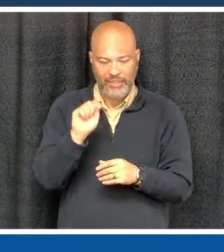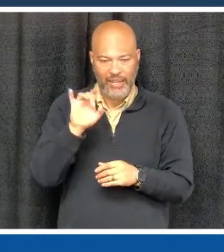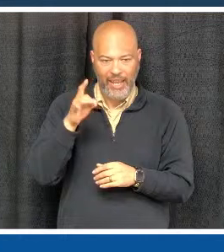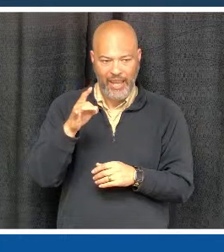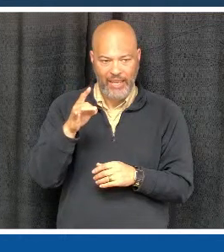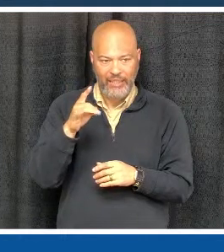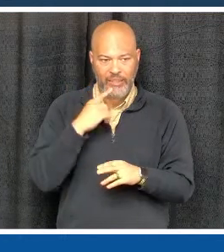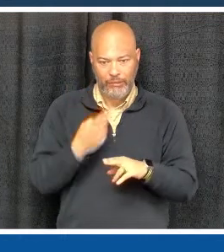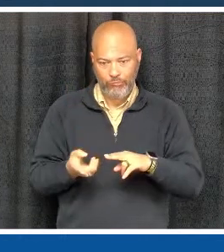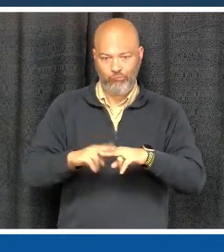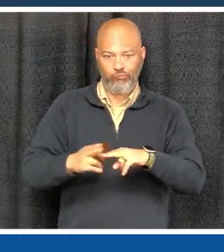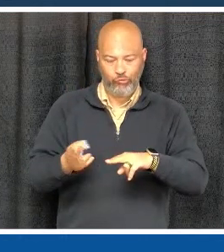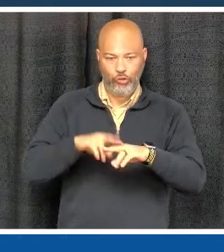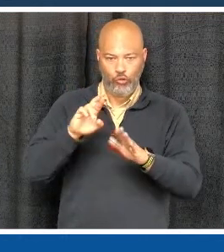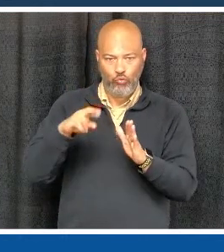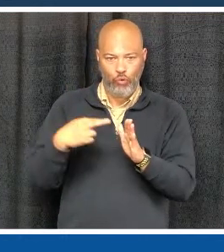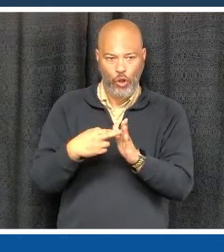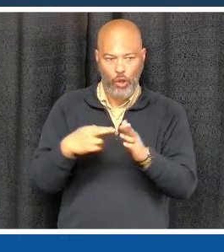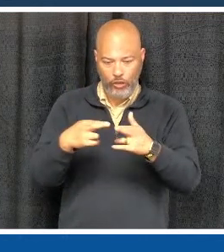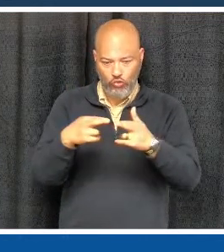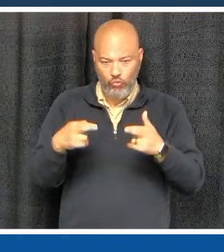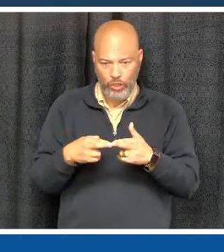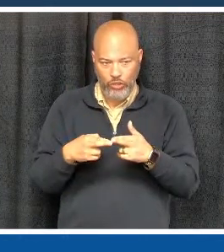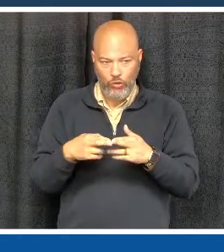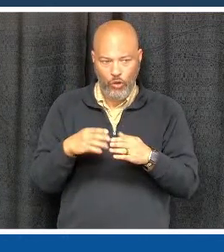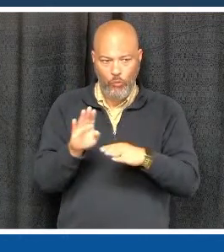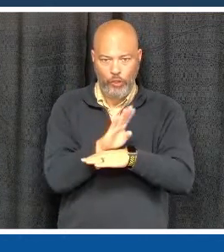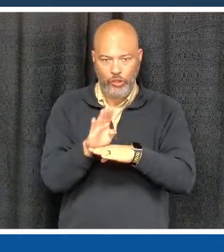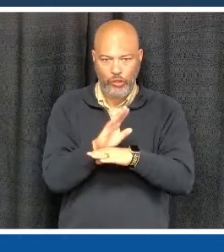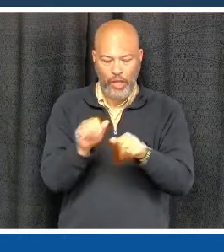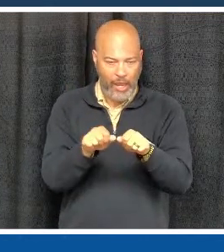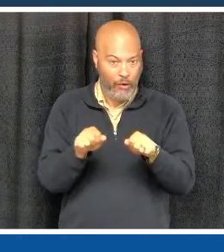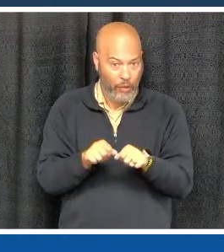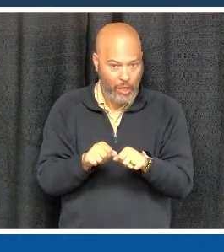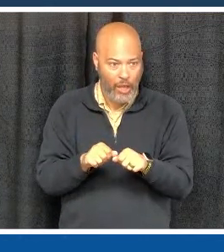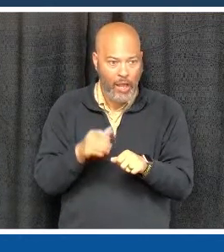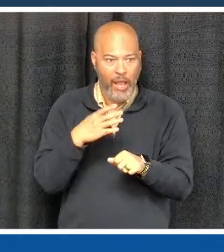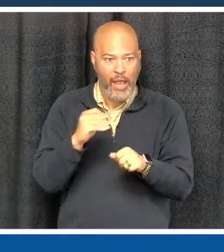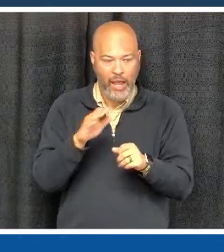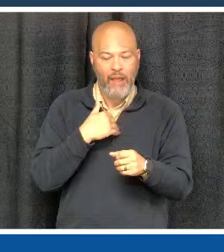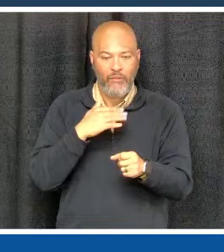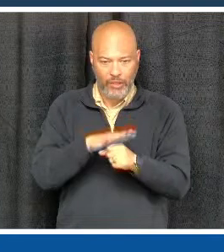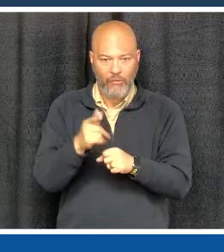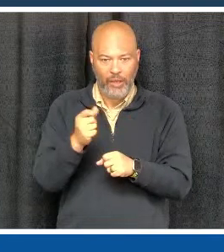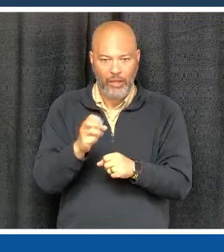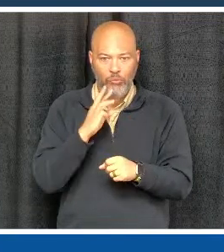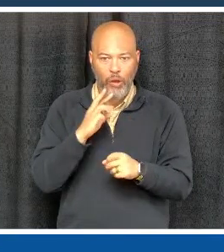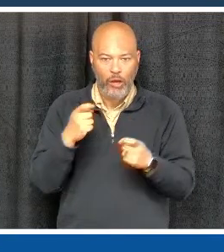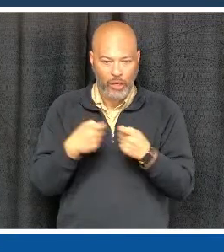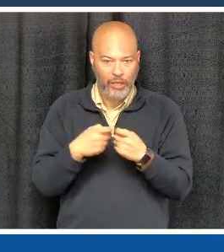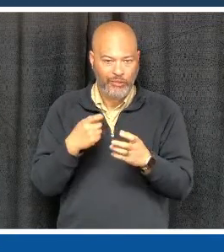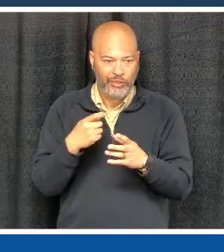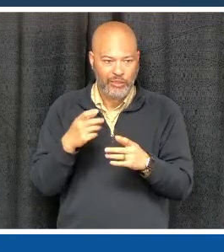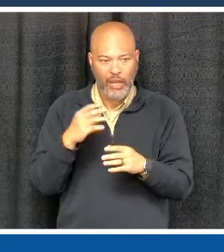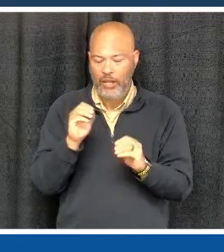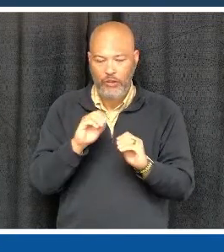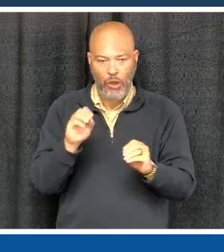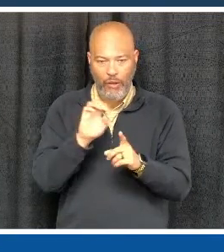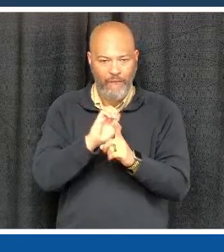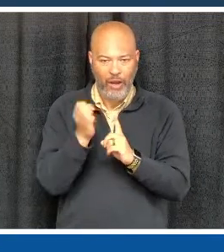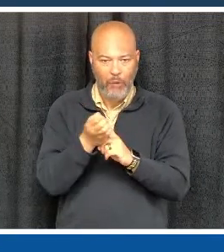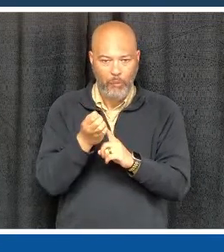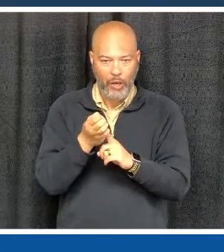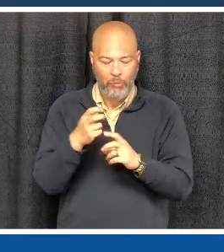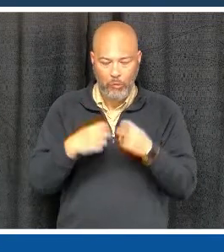is increasing in its role as a regional commercial center for residents in the area, and adequate infrastructure will serve the site, and no adverse environmental issues